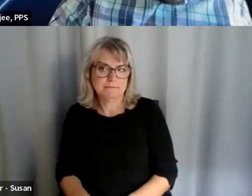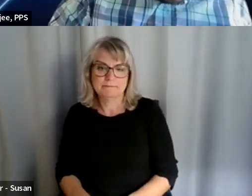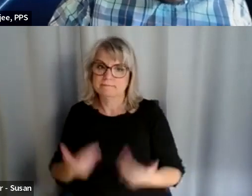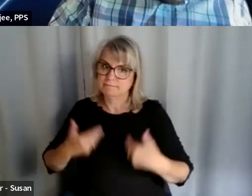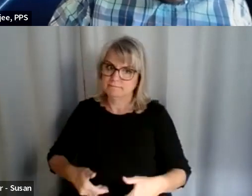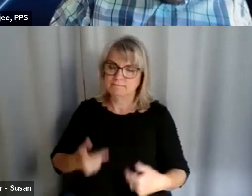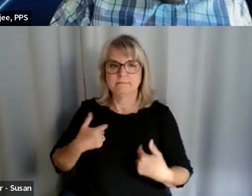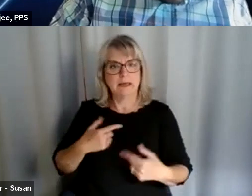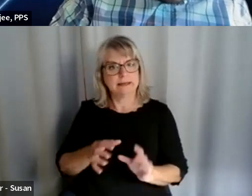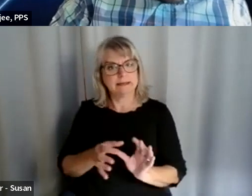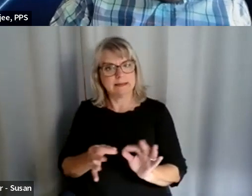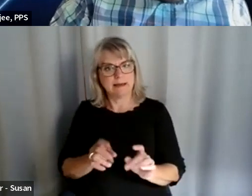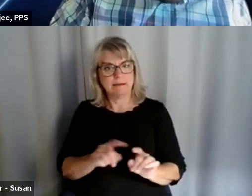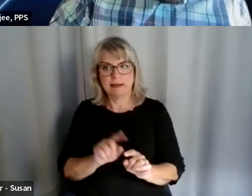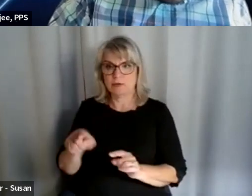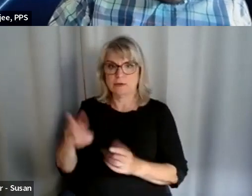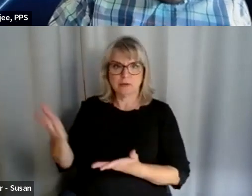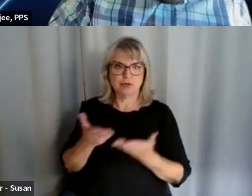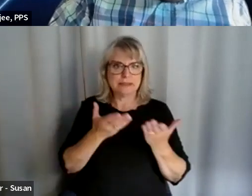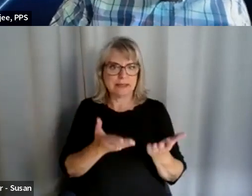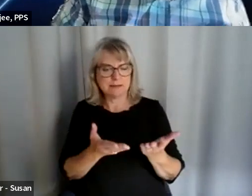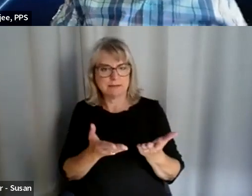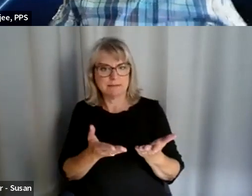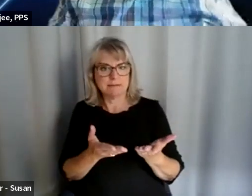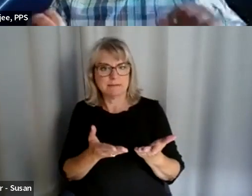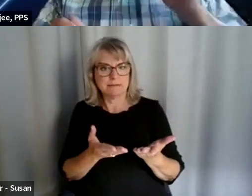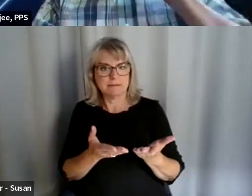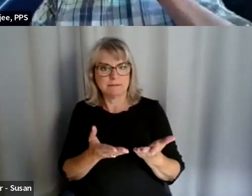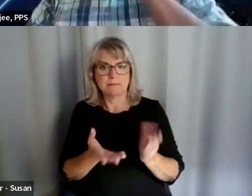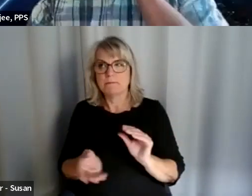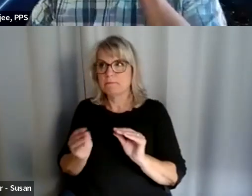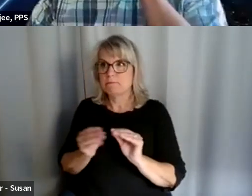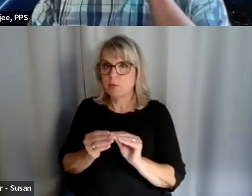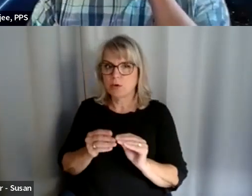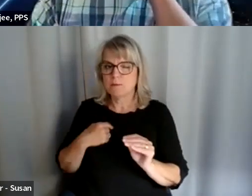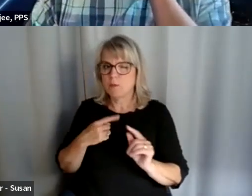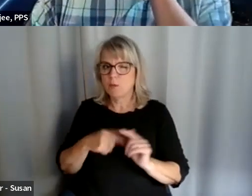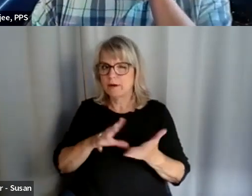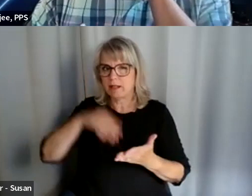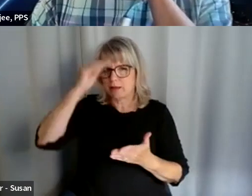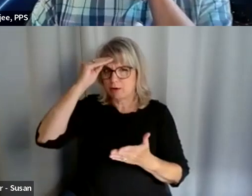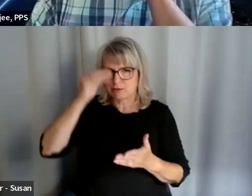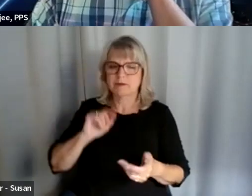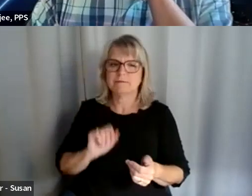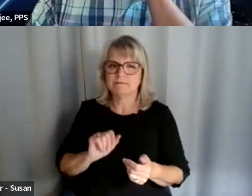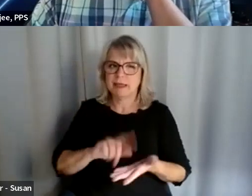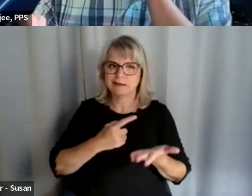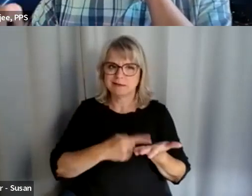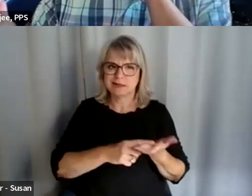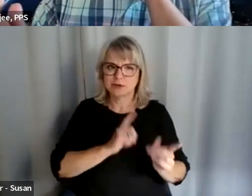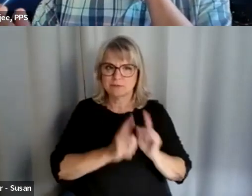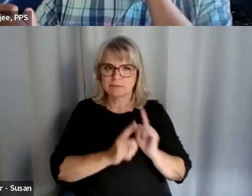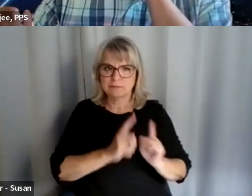say they also presented a bit more. My big takeaway from that discussion was